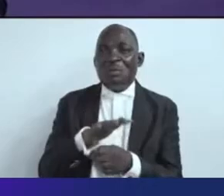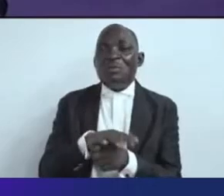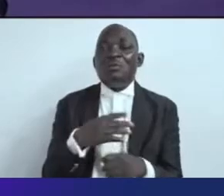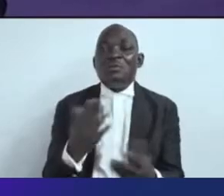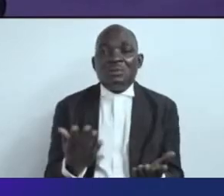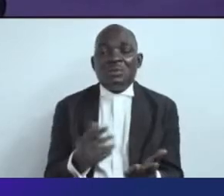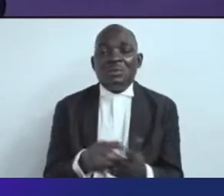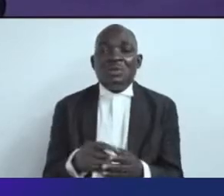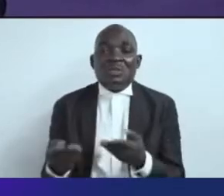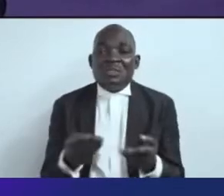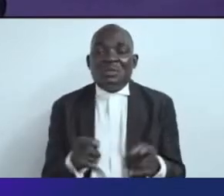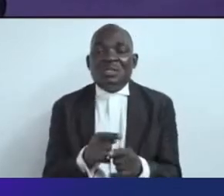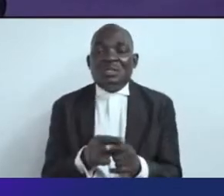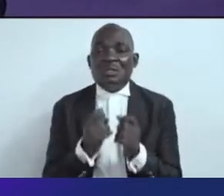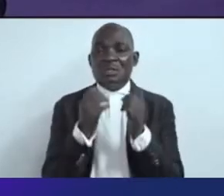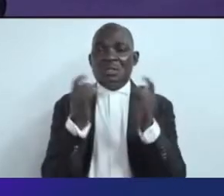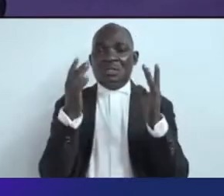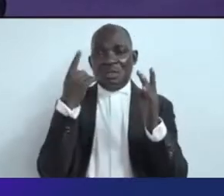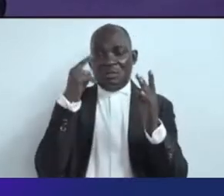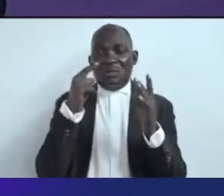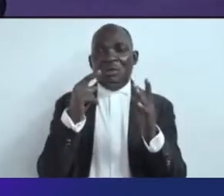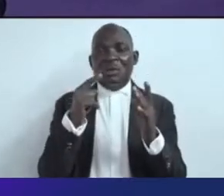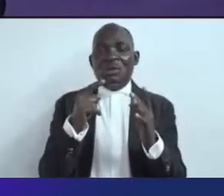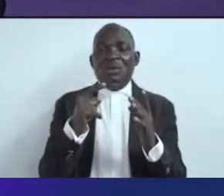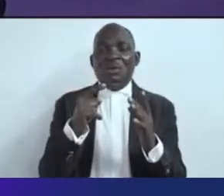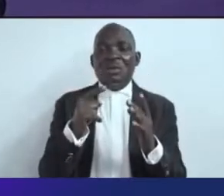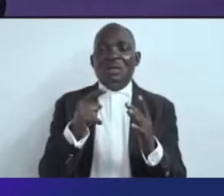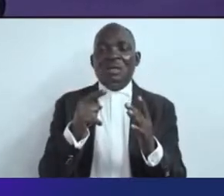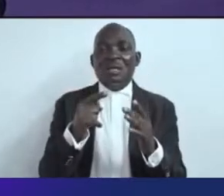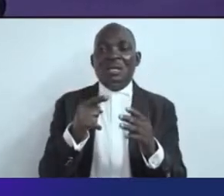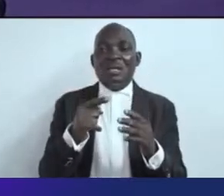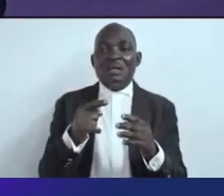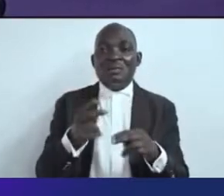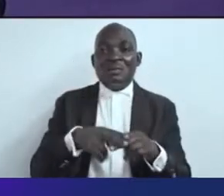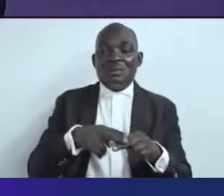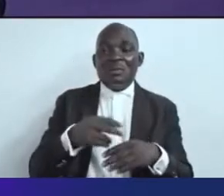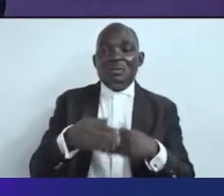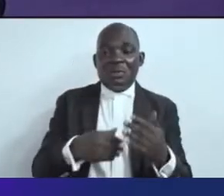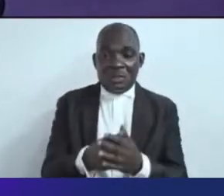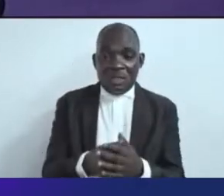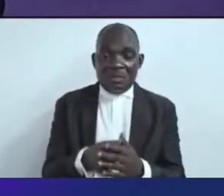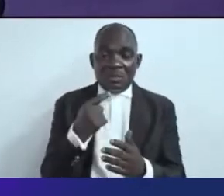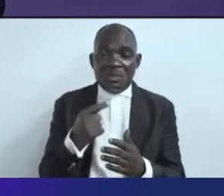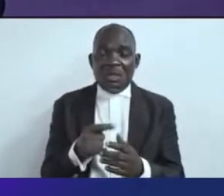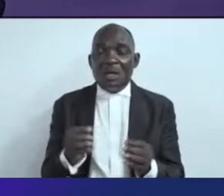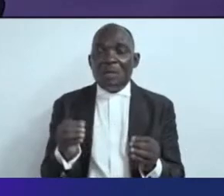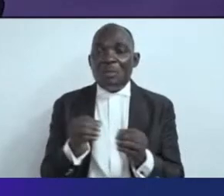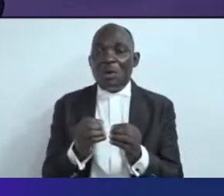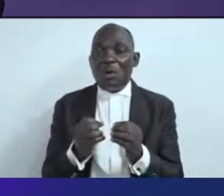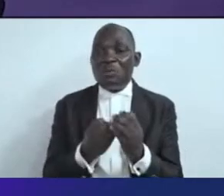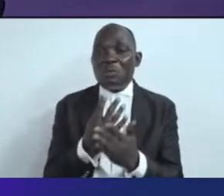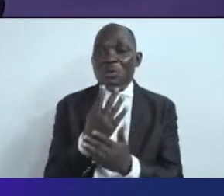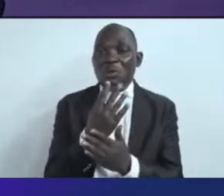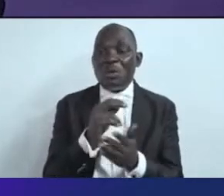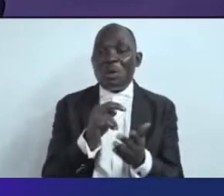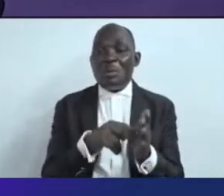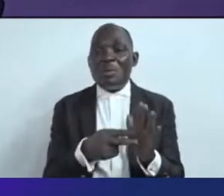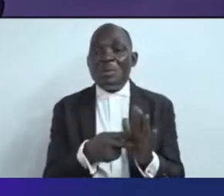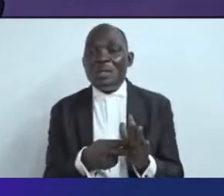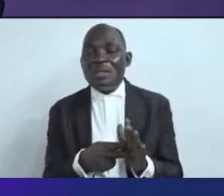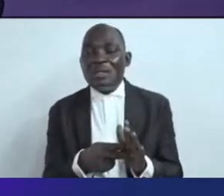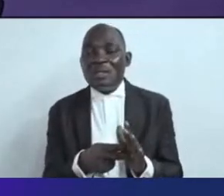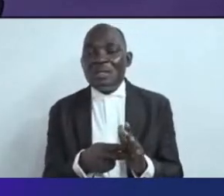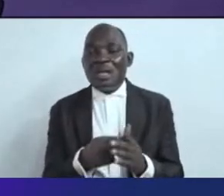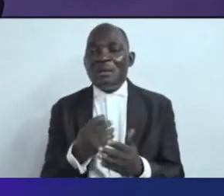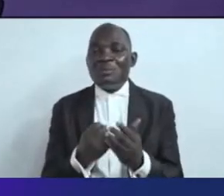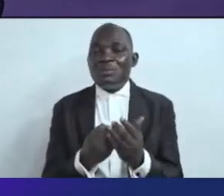to serve as a threat to the disinflation process. When you are seeing more growth, and the